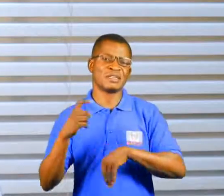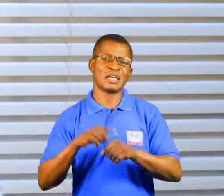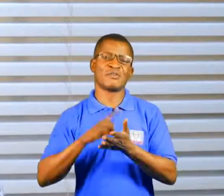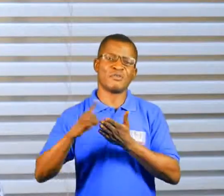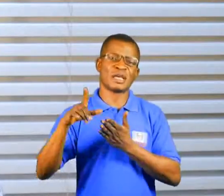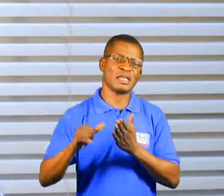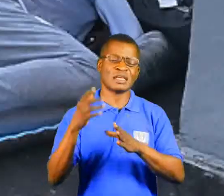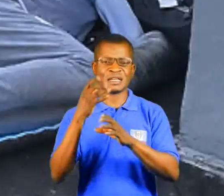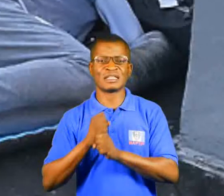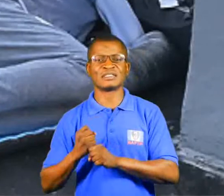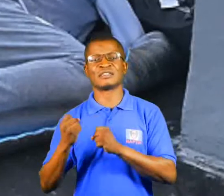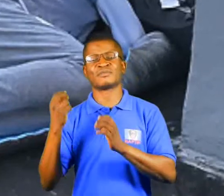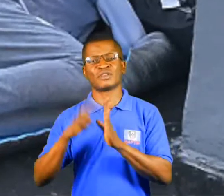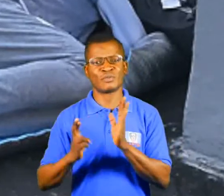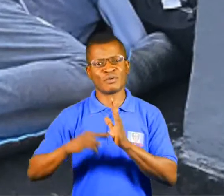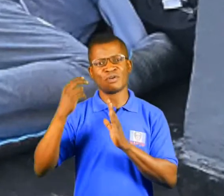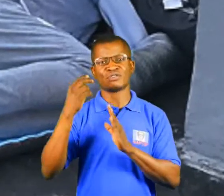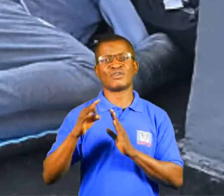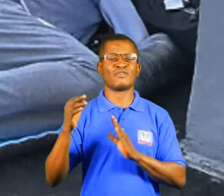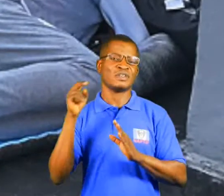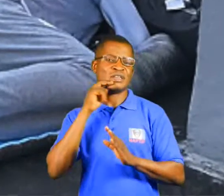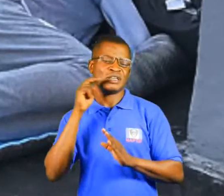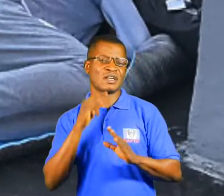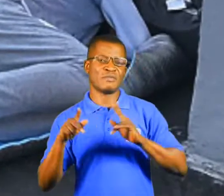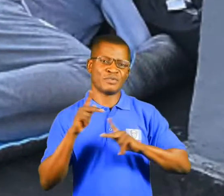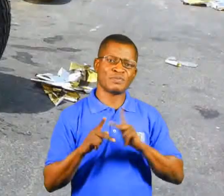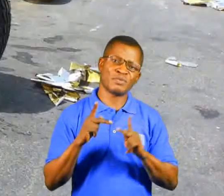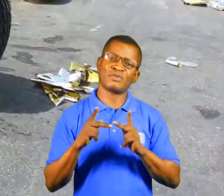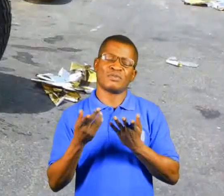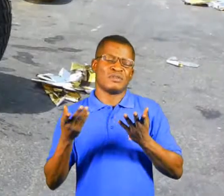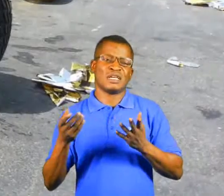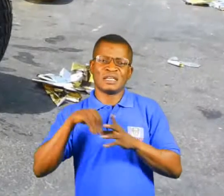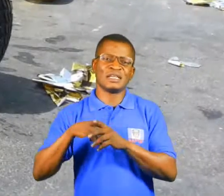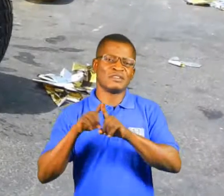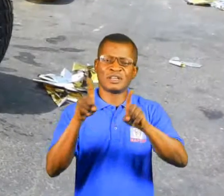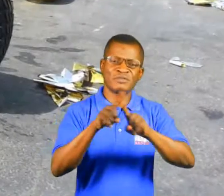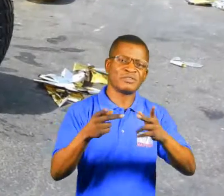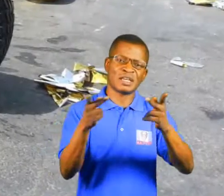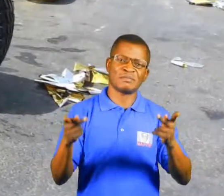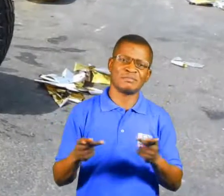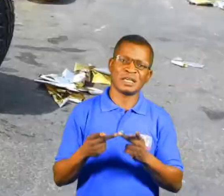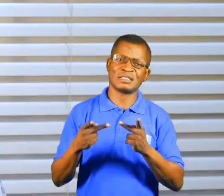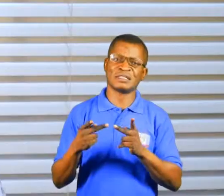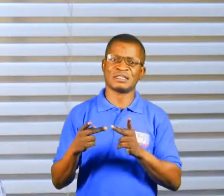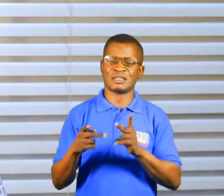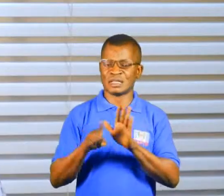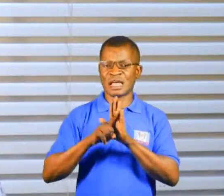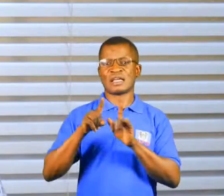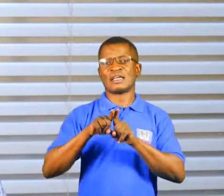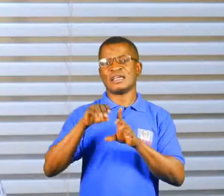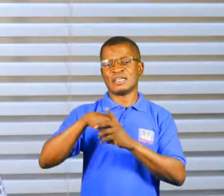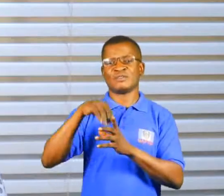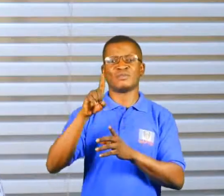complaints, we get reports concerning Nigerian victims that are stranded, that are trapped in different cities in UAE. Dubai is in